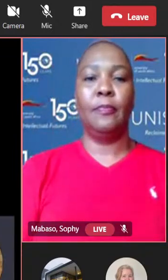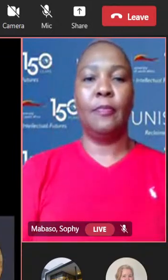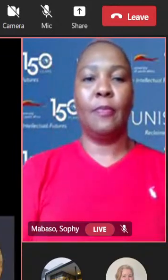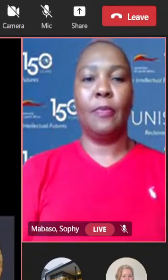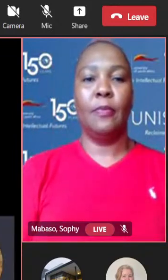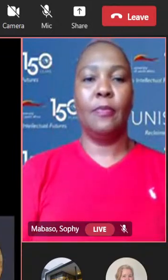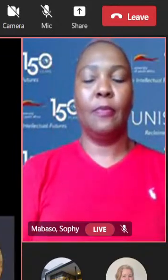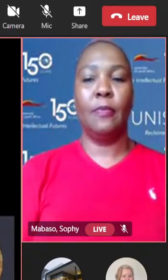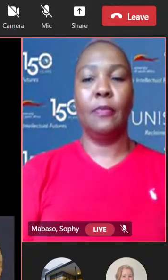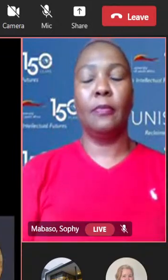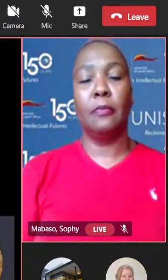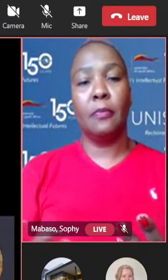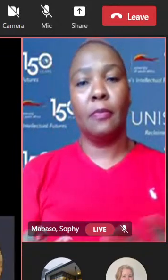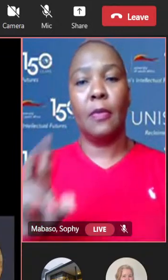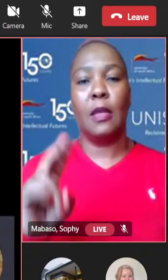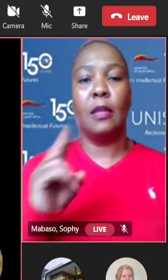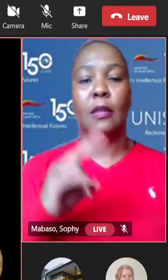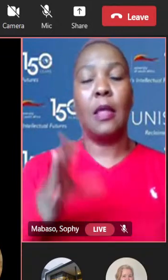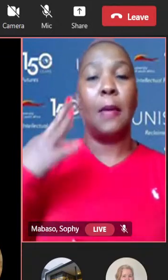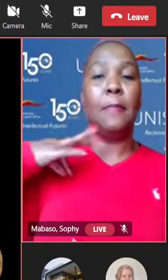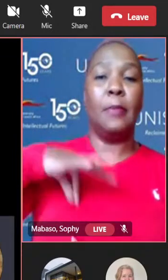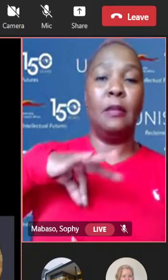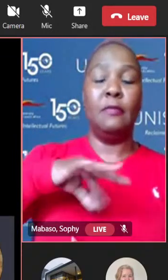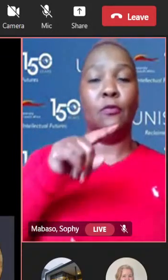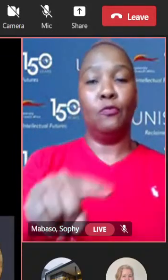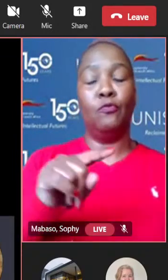We also have benefits of tutoring.